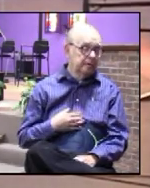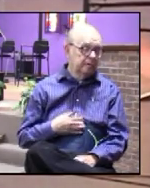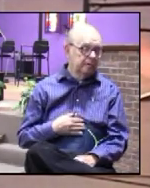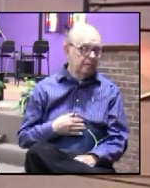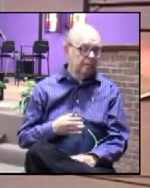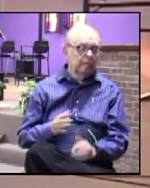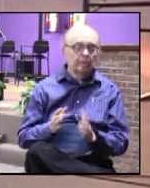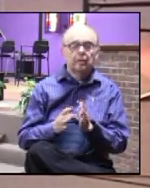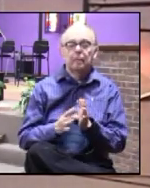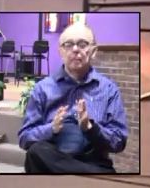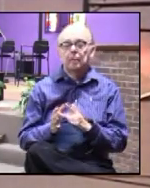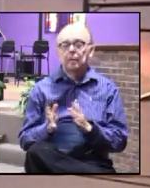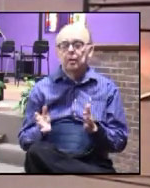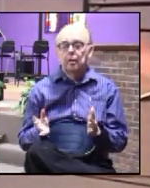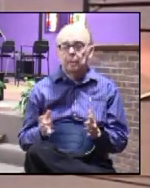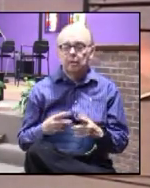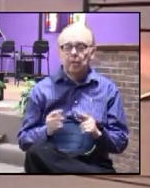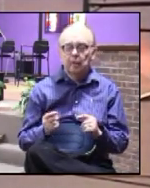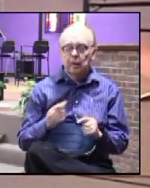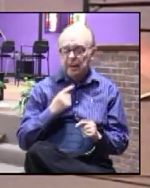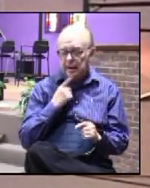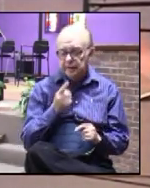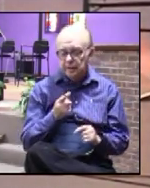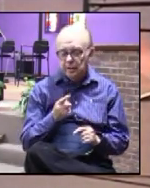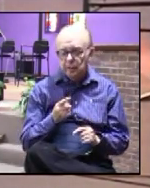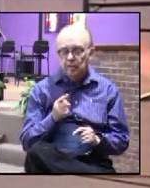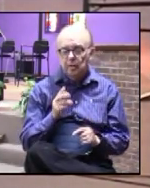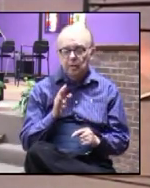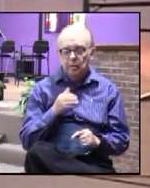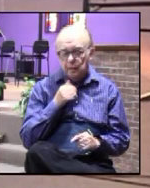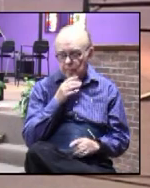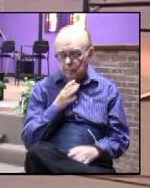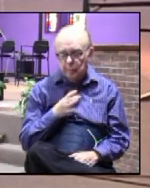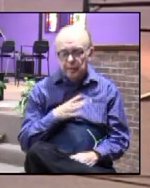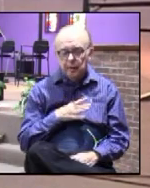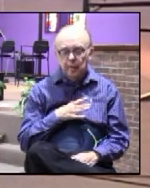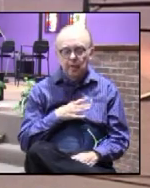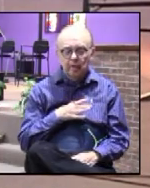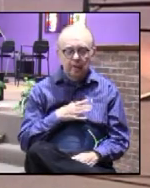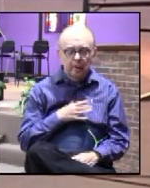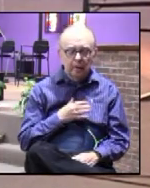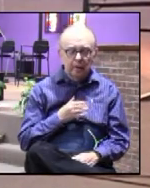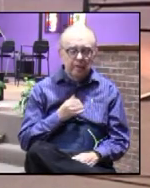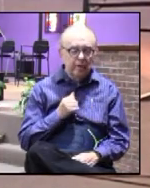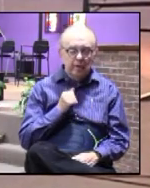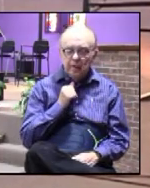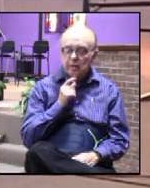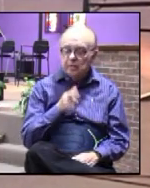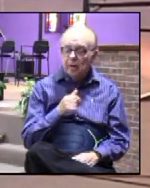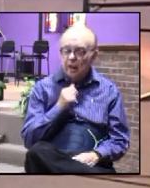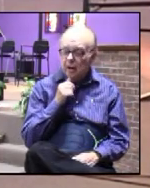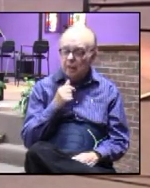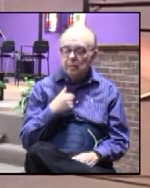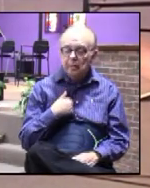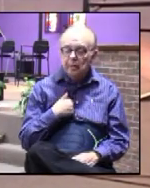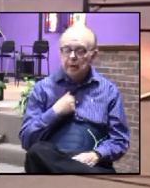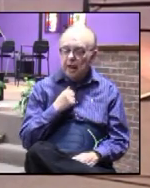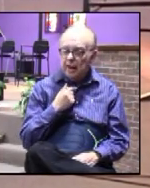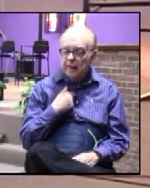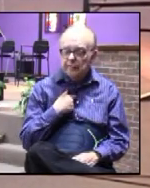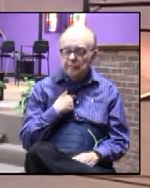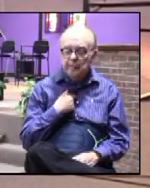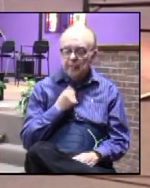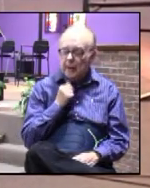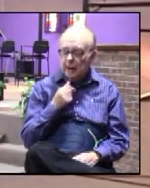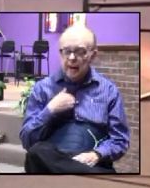And Jesus was trying to tell to her, you're not going to have me much longer. The focus ought to